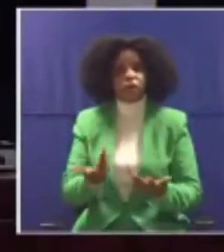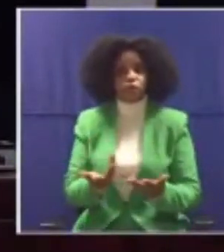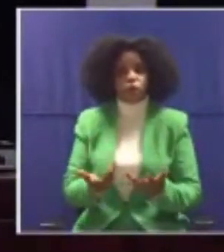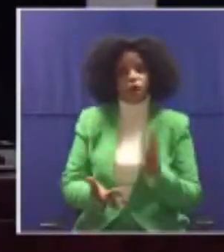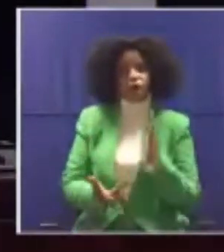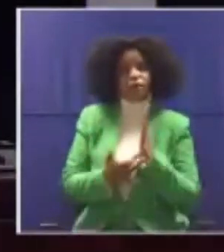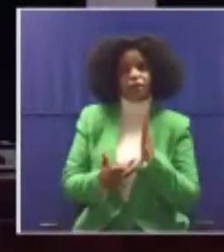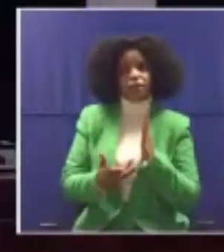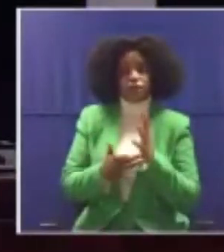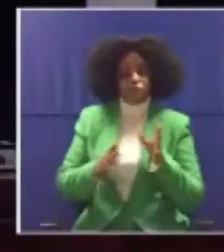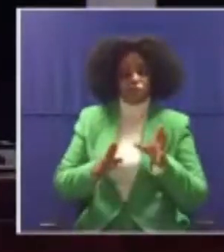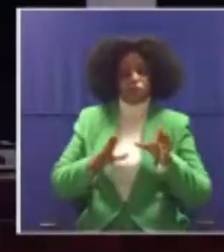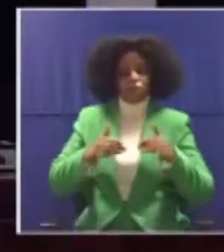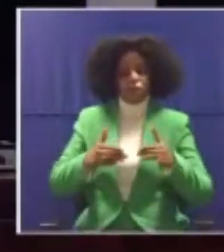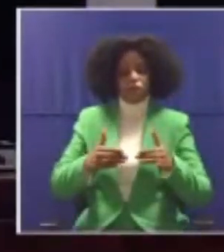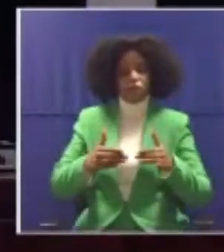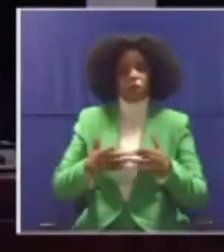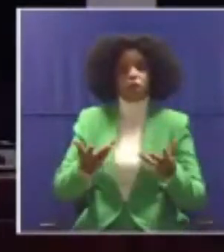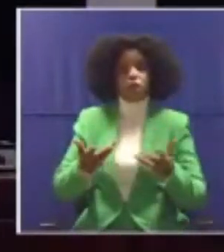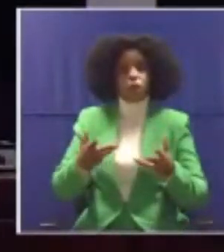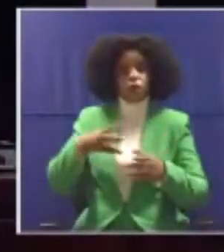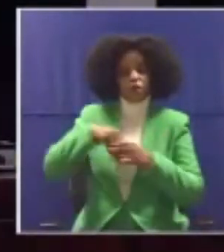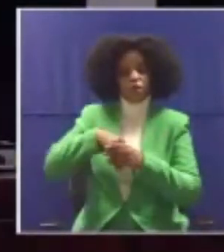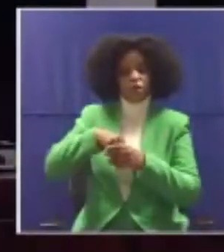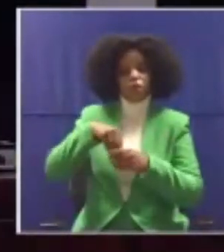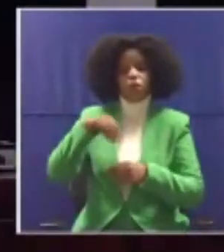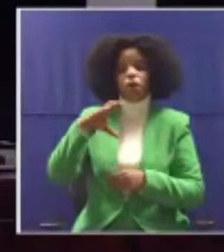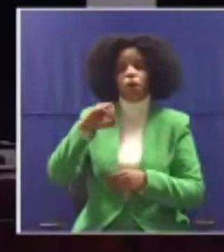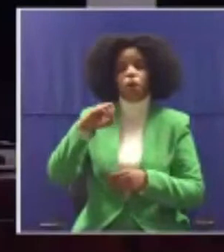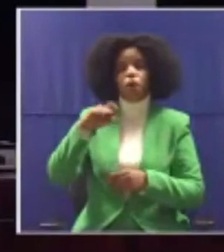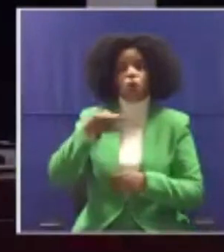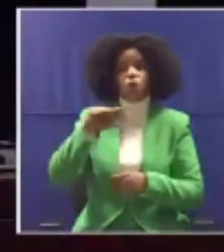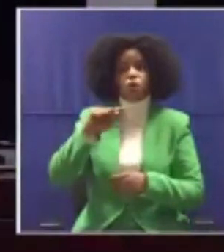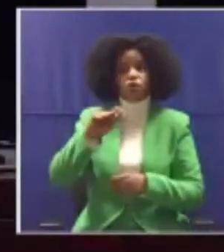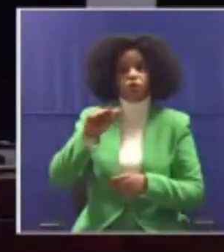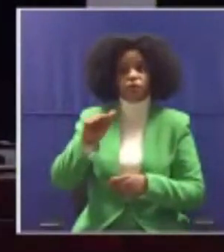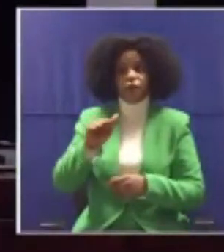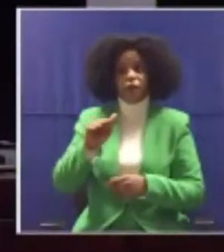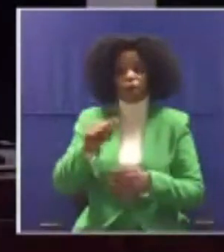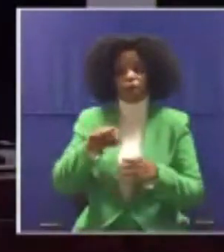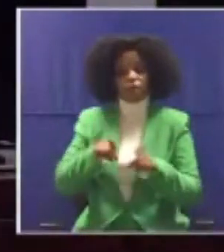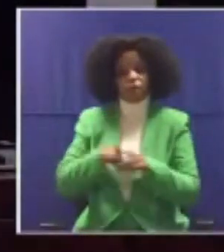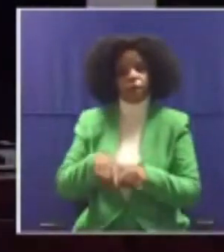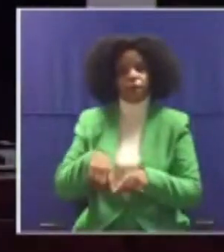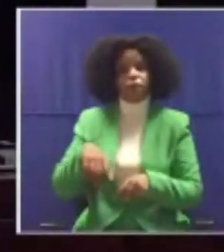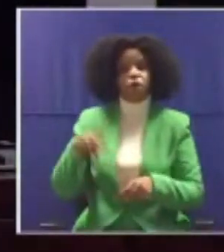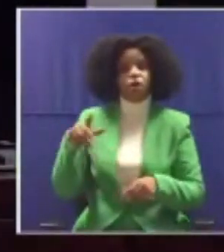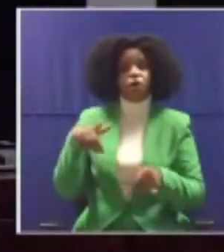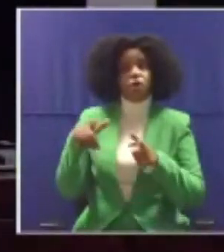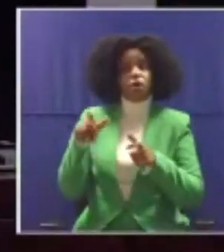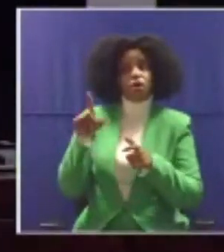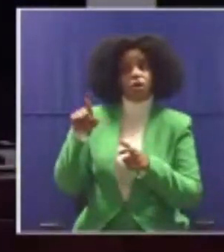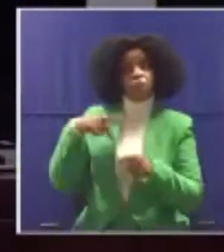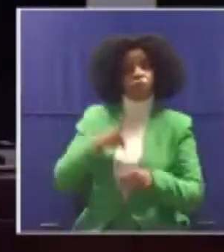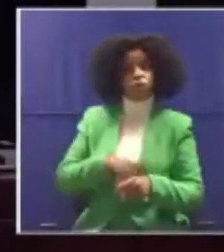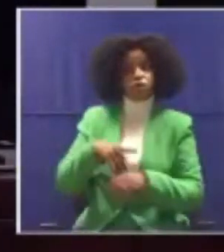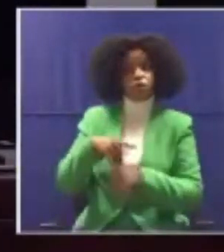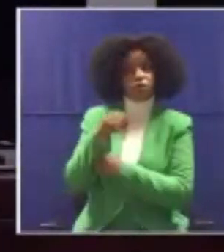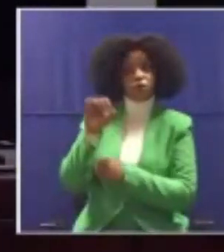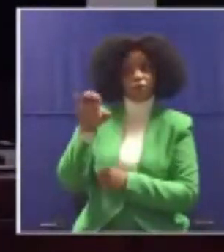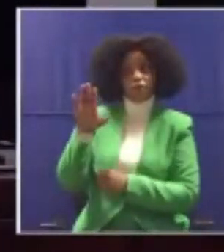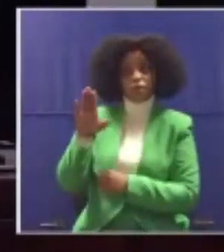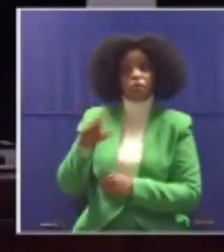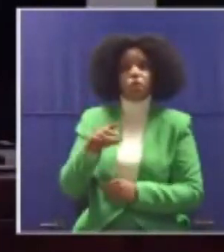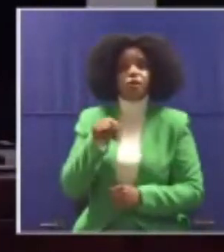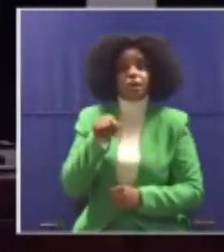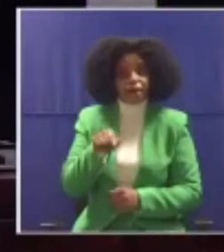COGTA to help develop the framework for coalition governments, which will consequently lead to